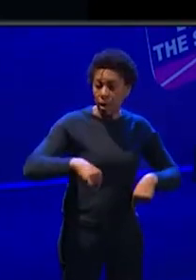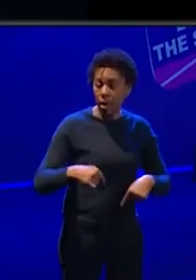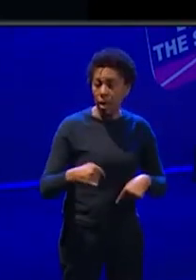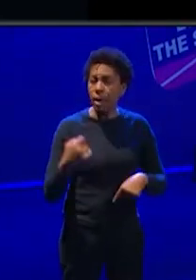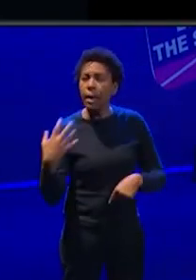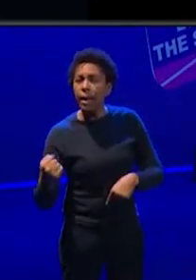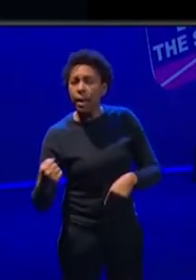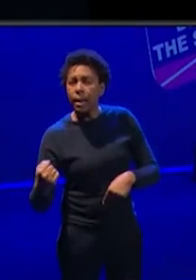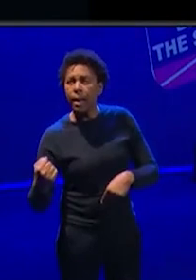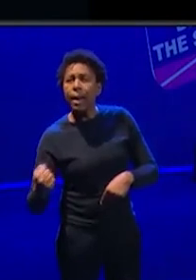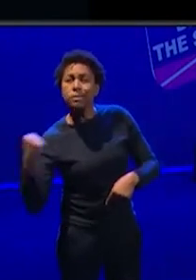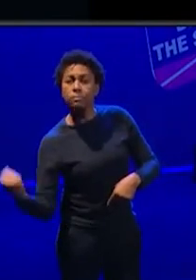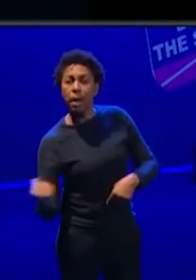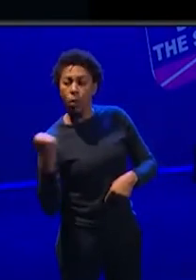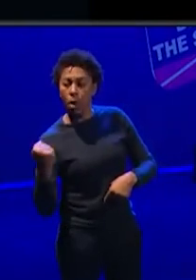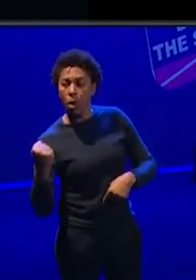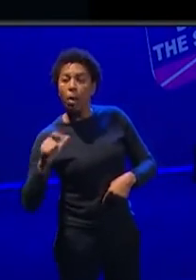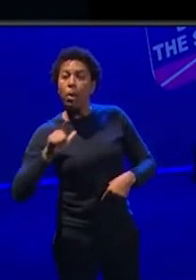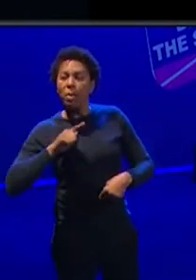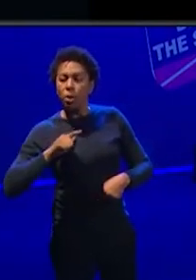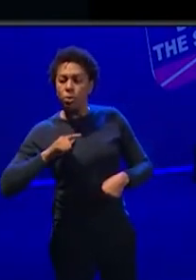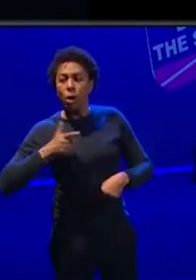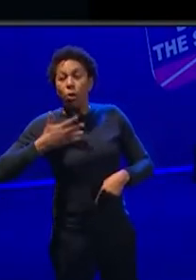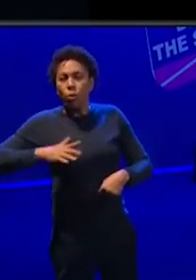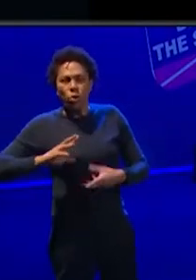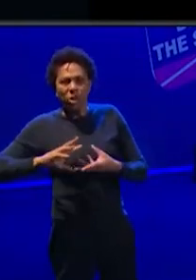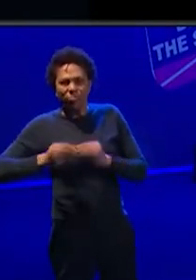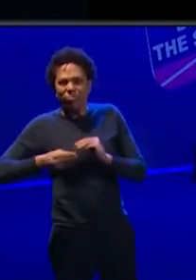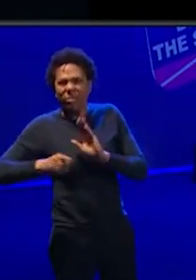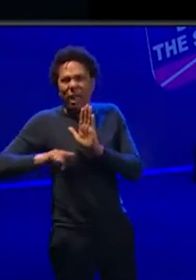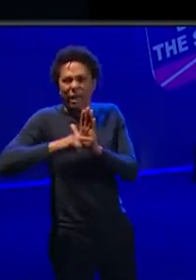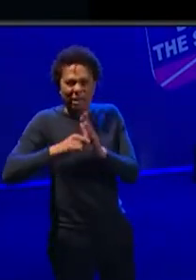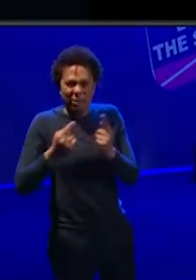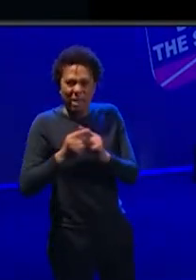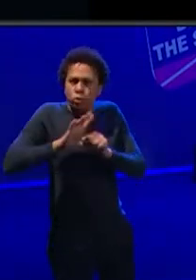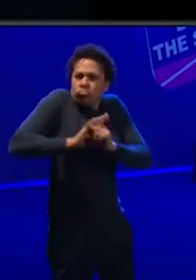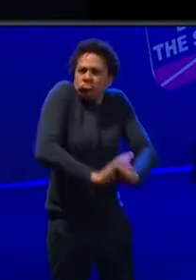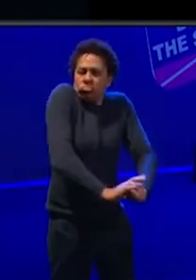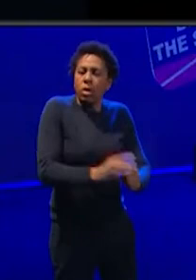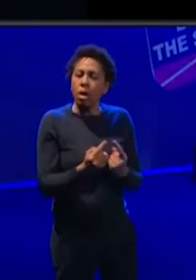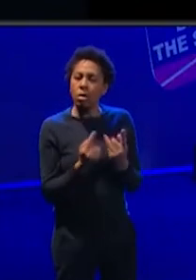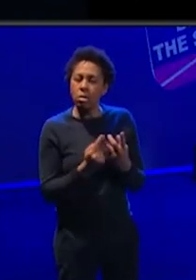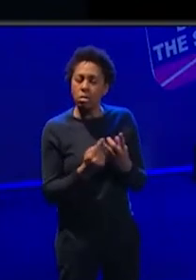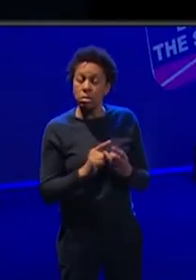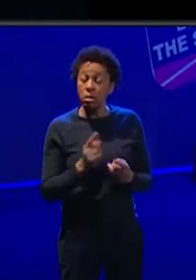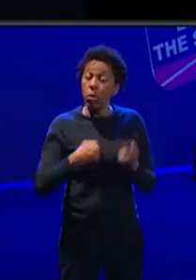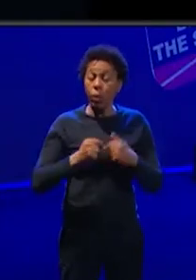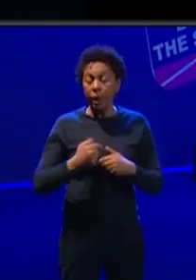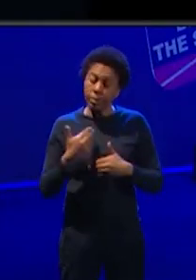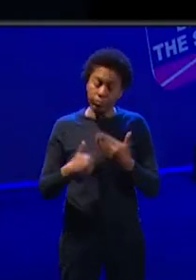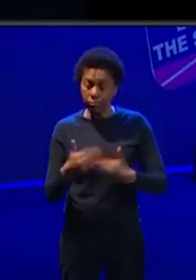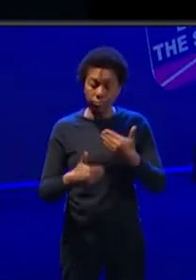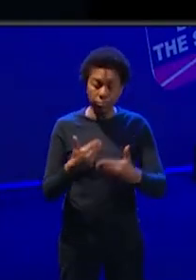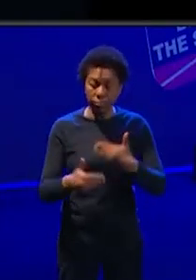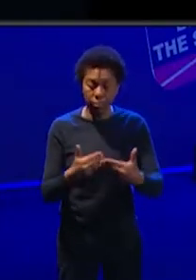deliberately has made it the negativity that we talk about it being negative. Yeah. We fall into traps that we